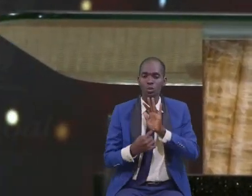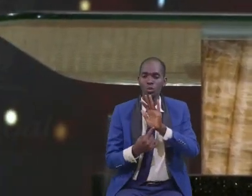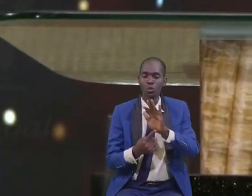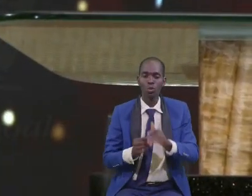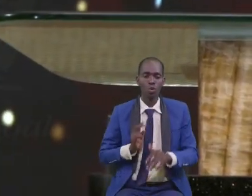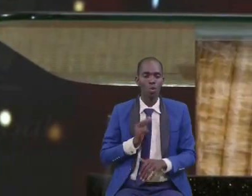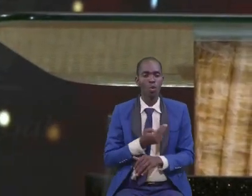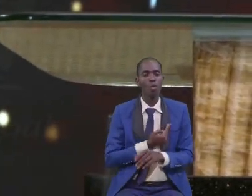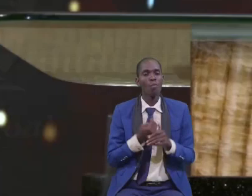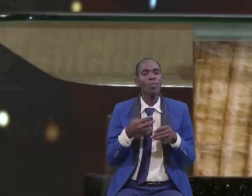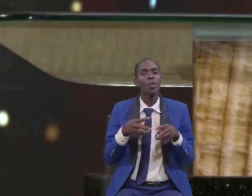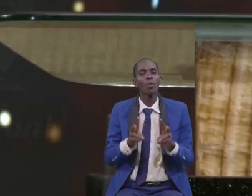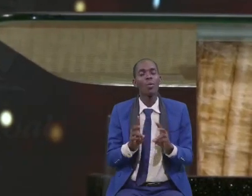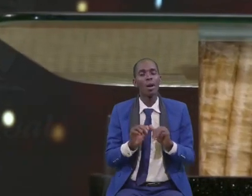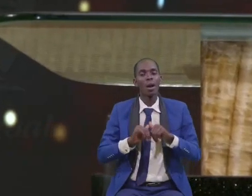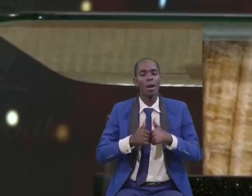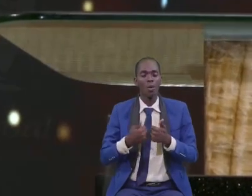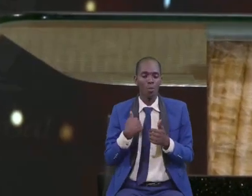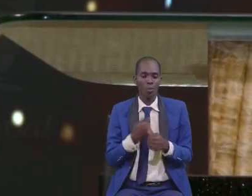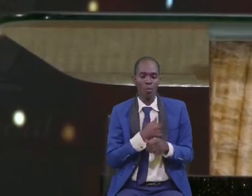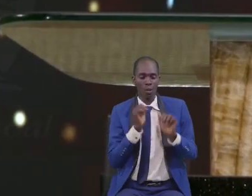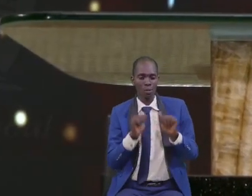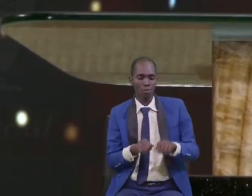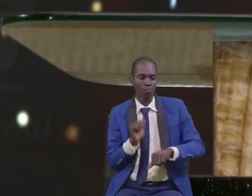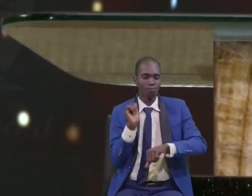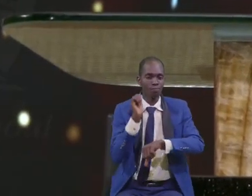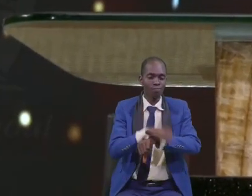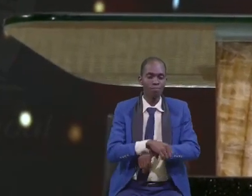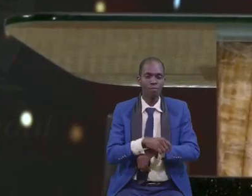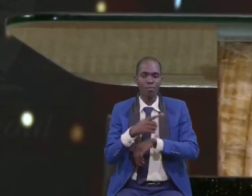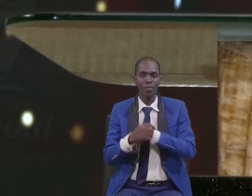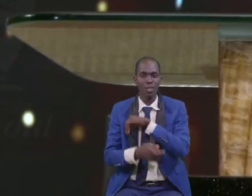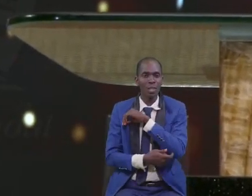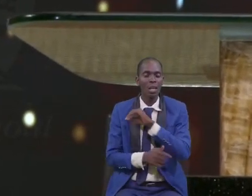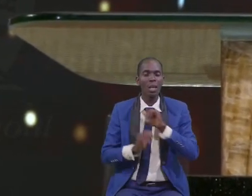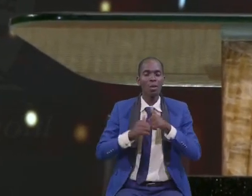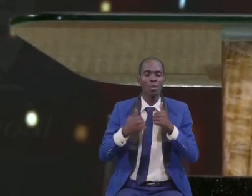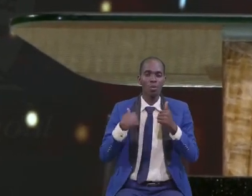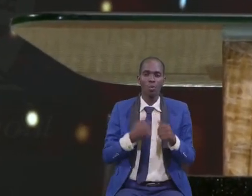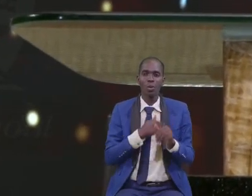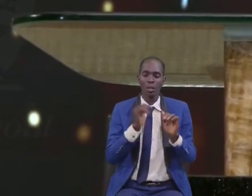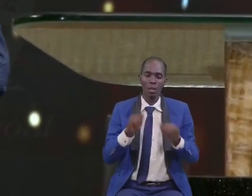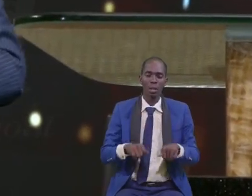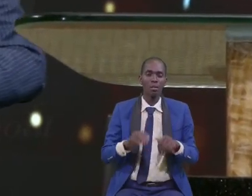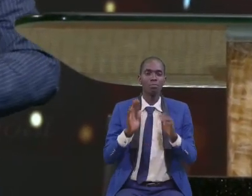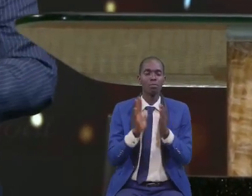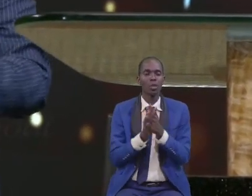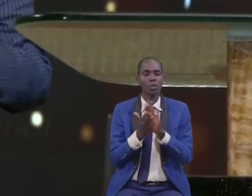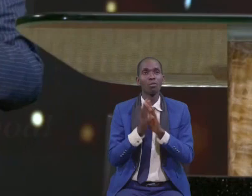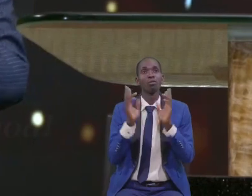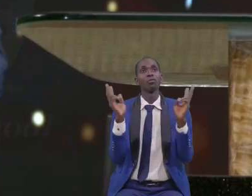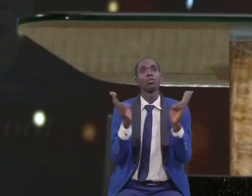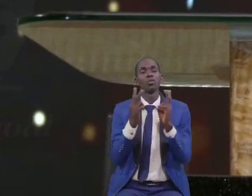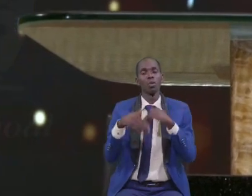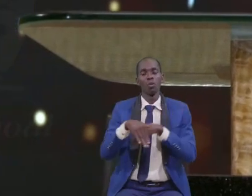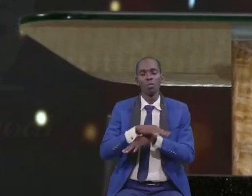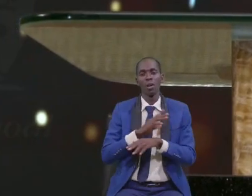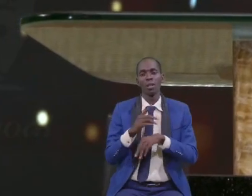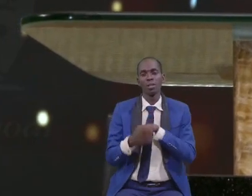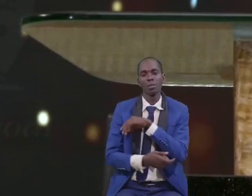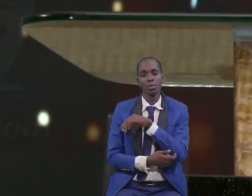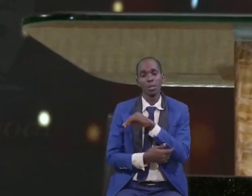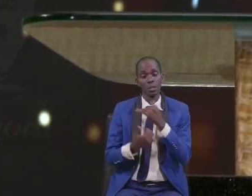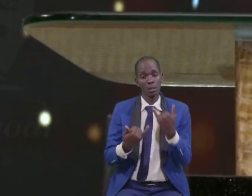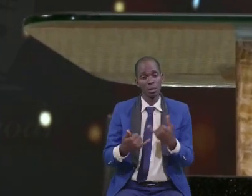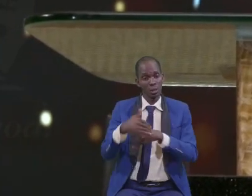how we can be overcomers and how we can be triumphant. That's why we're looking at the study tonight